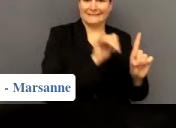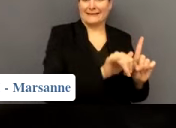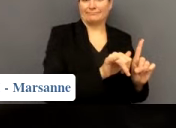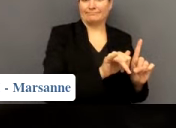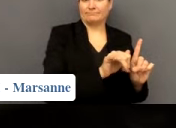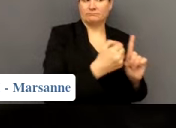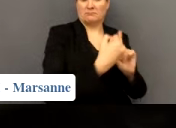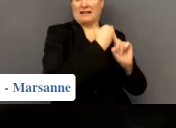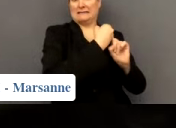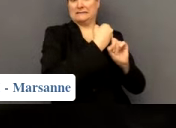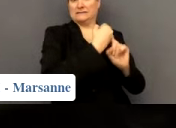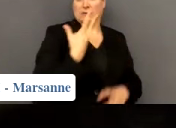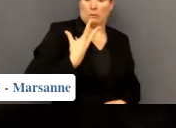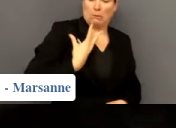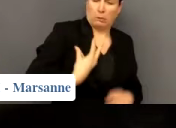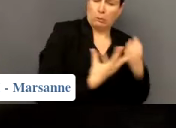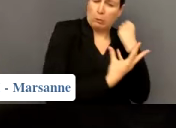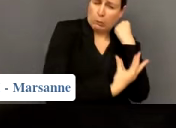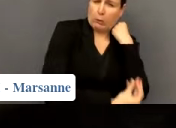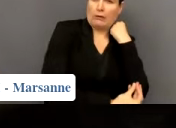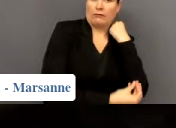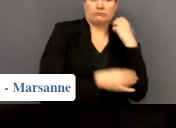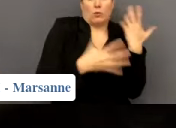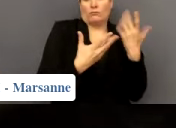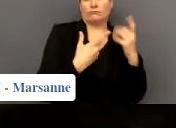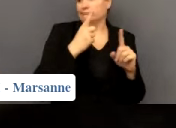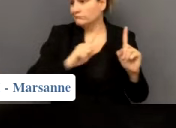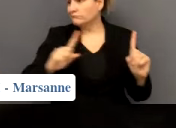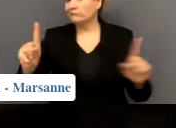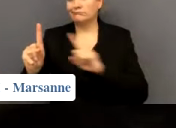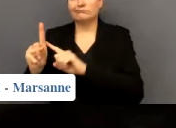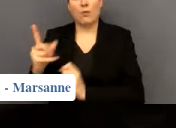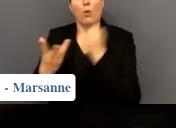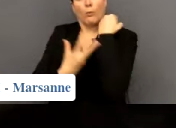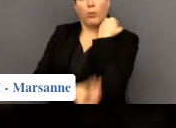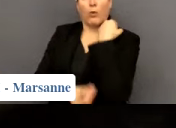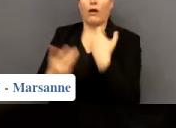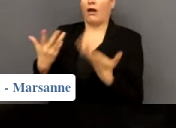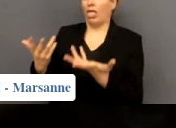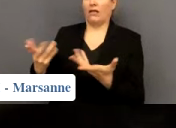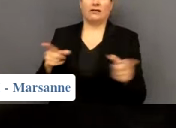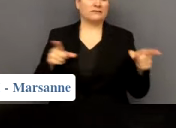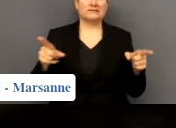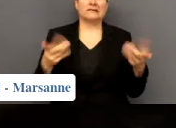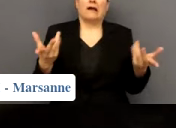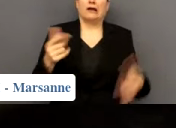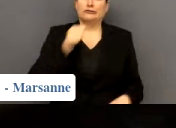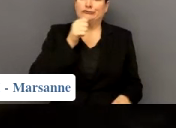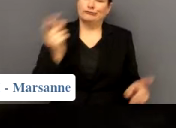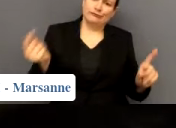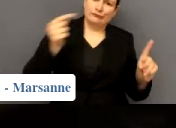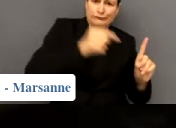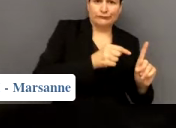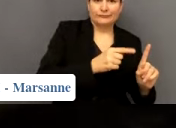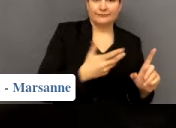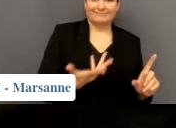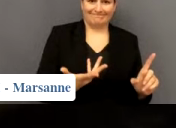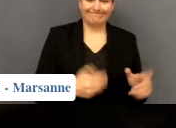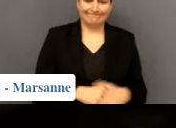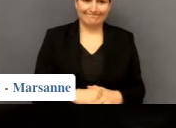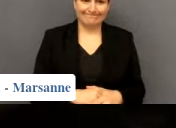or even greater poverty. When it comes to the role of social protections, there's a critical opportunity to reform our current approaches with